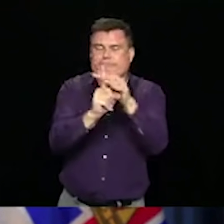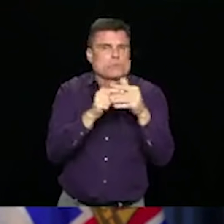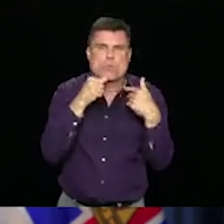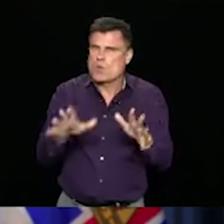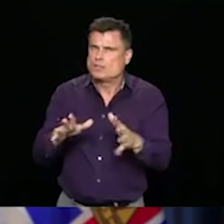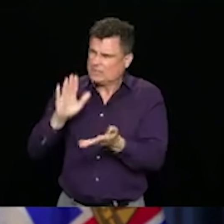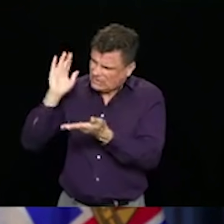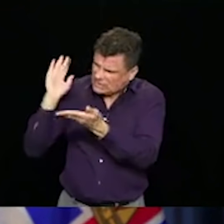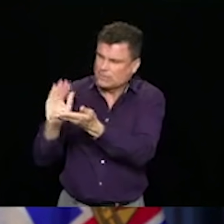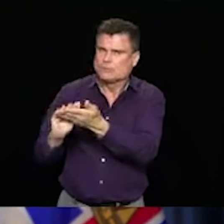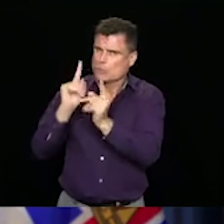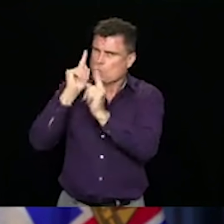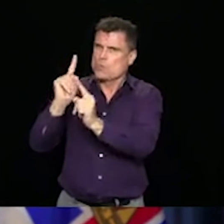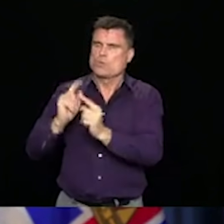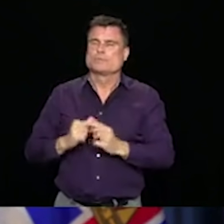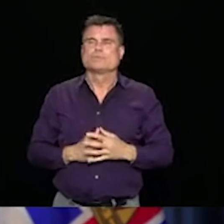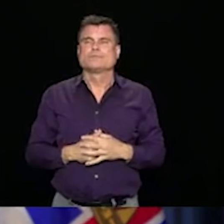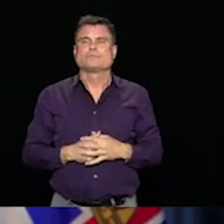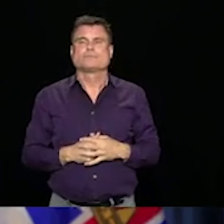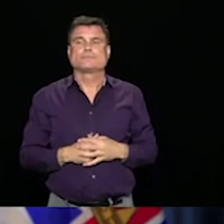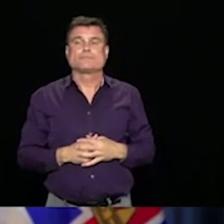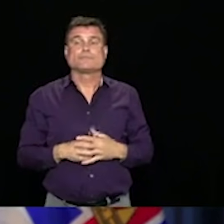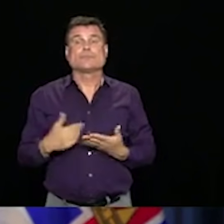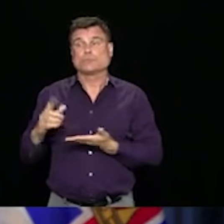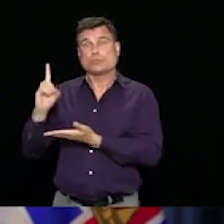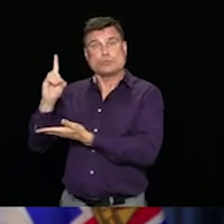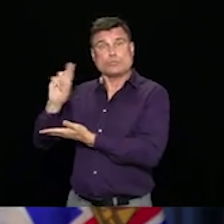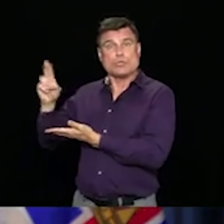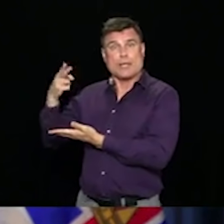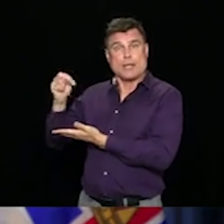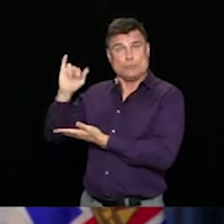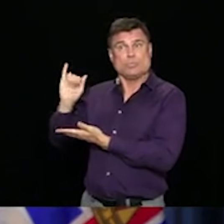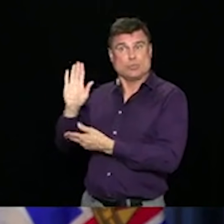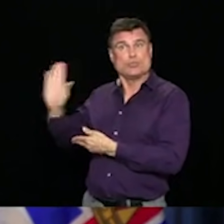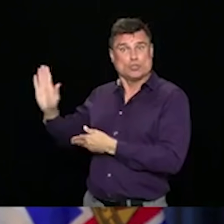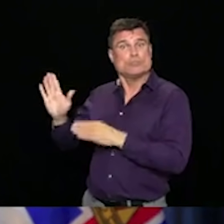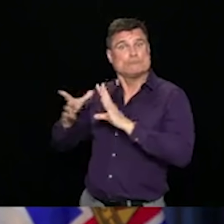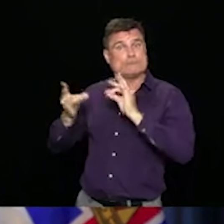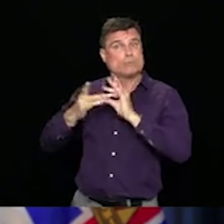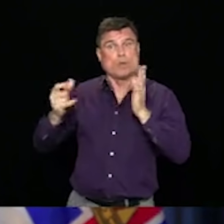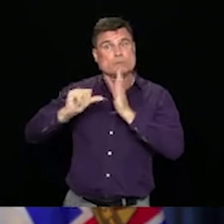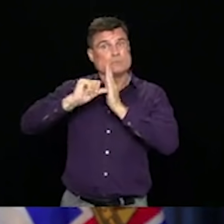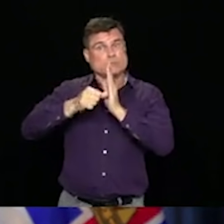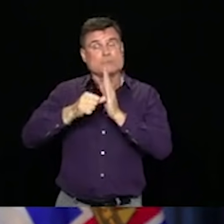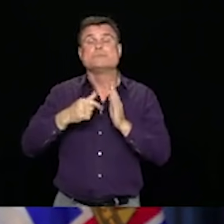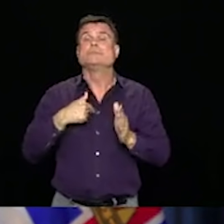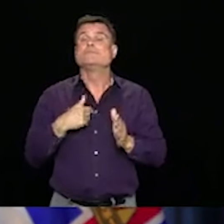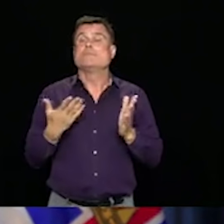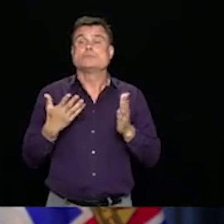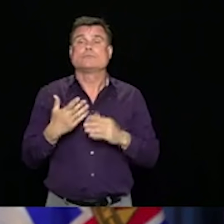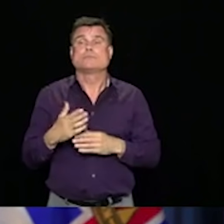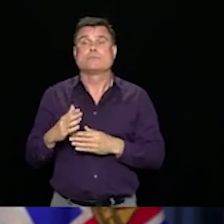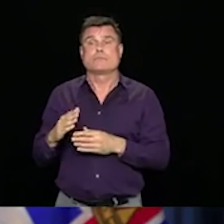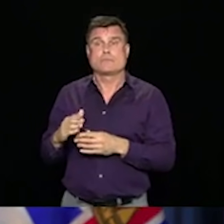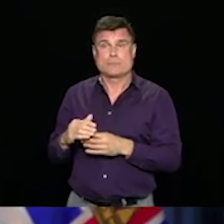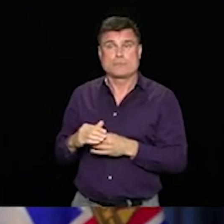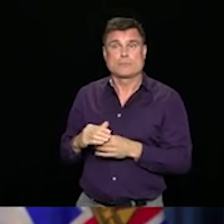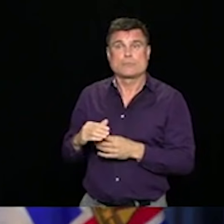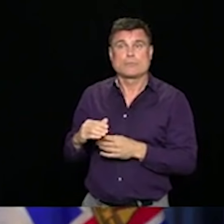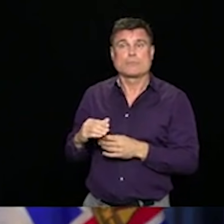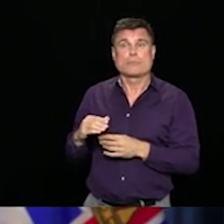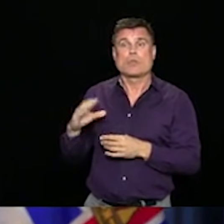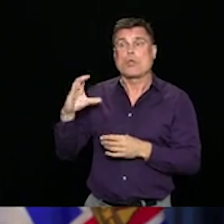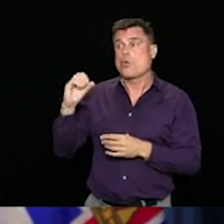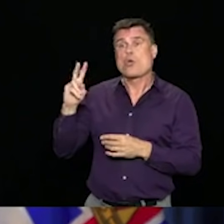wanted to also note, as Dr. Henry did, the report of the coroner yesterday, 117 overdose